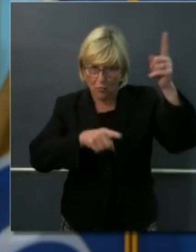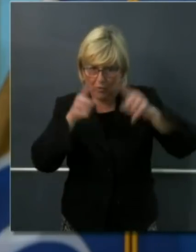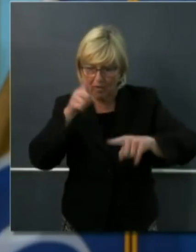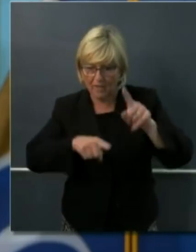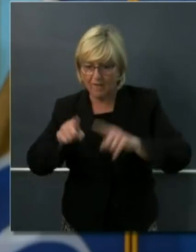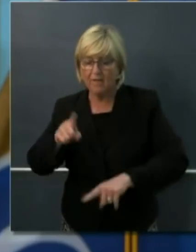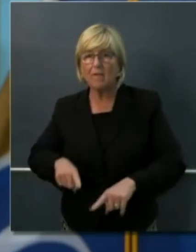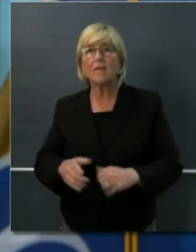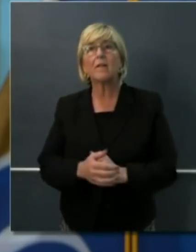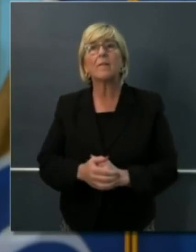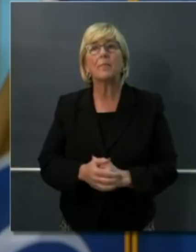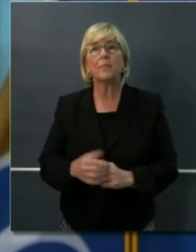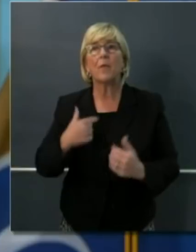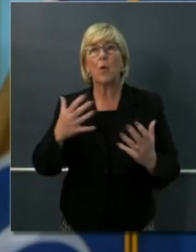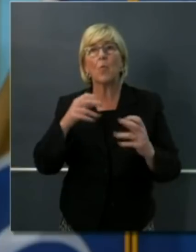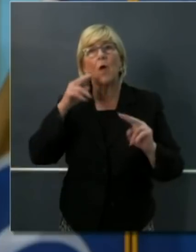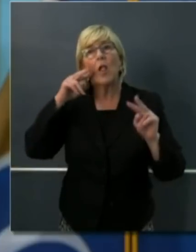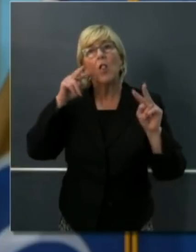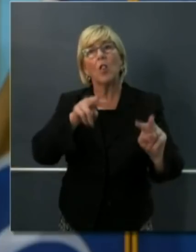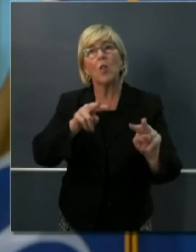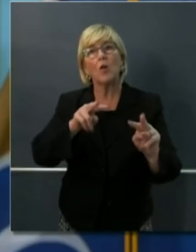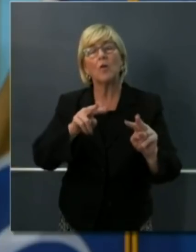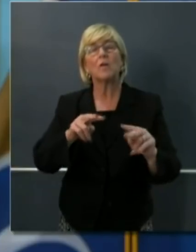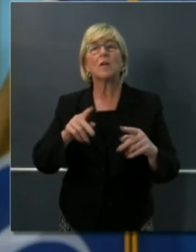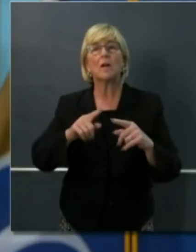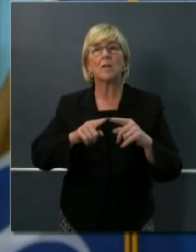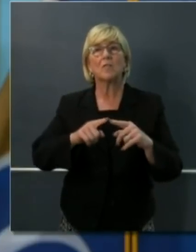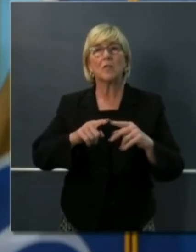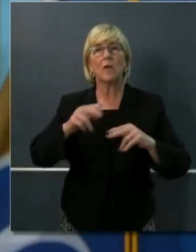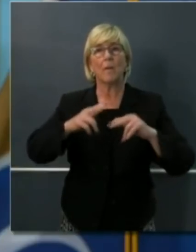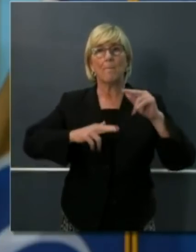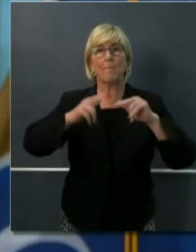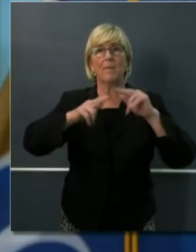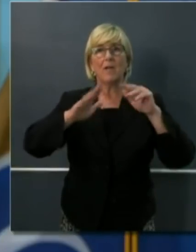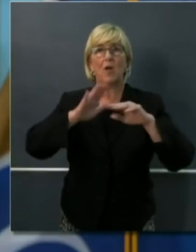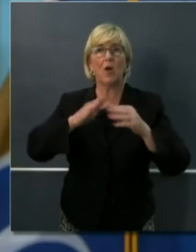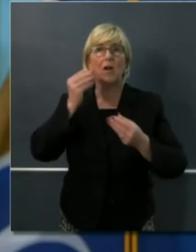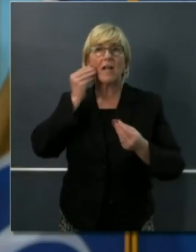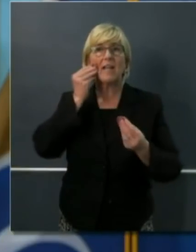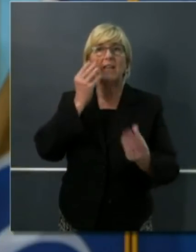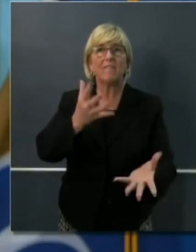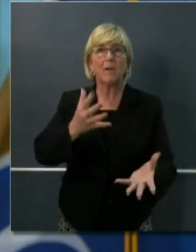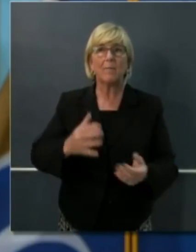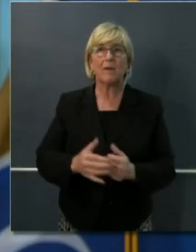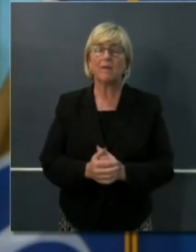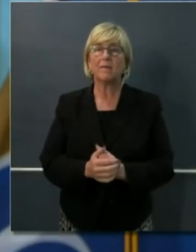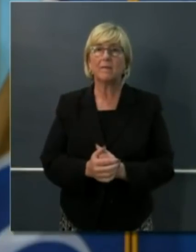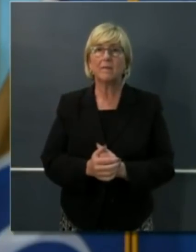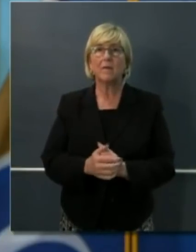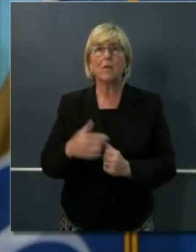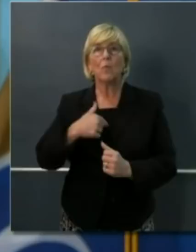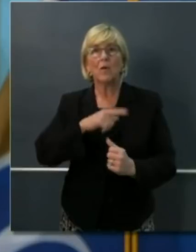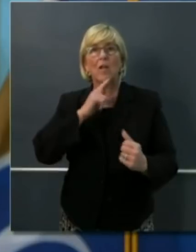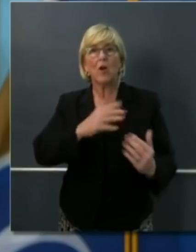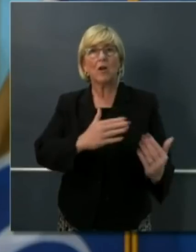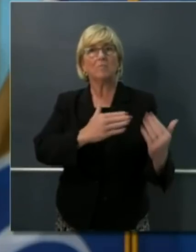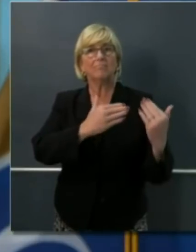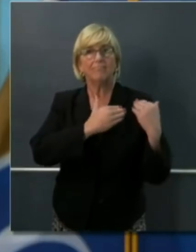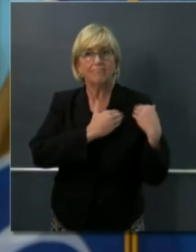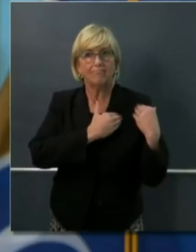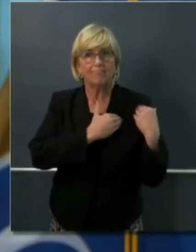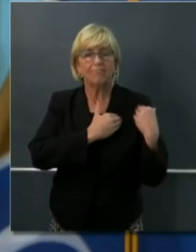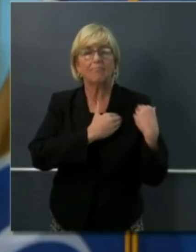we continue to look at different ways to build upon that information so that we, in a responsible but swift